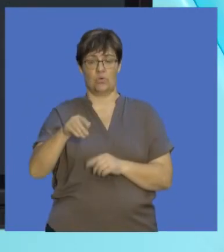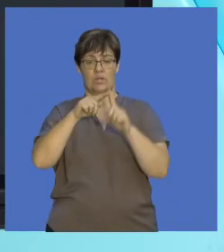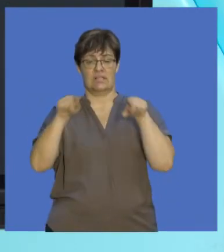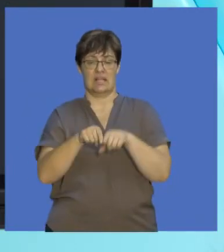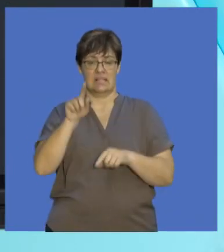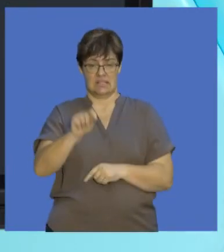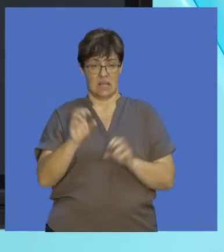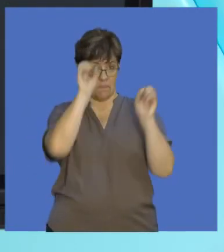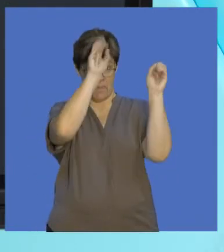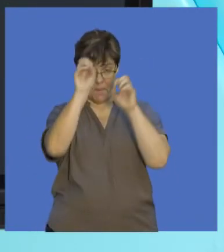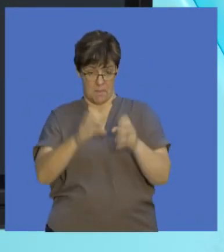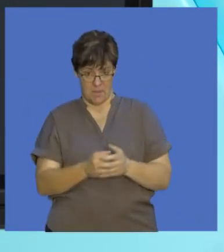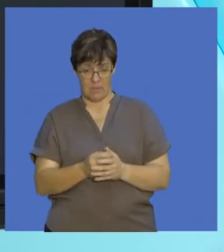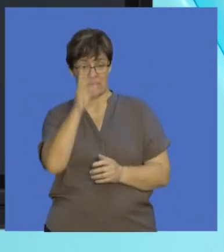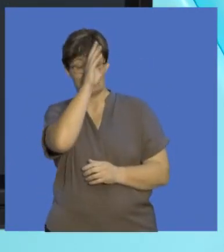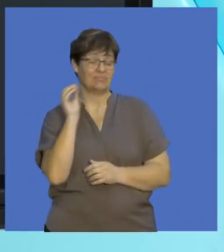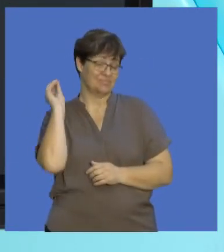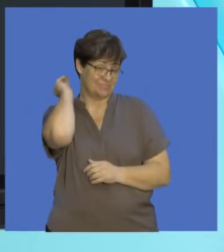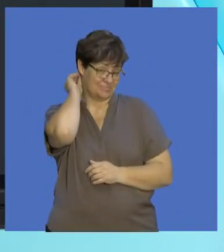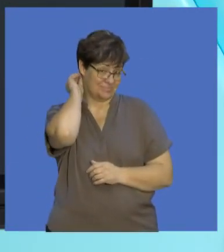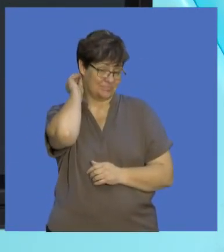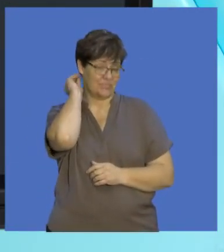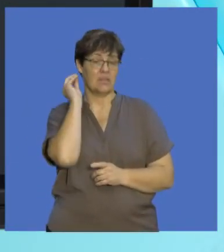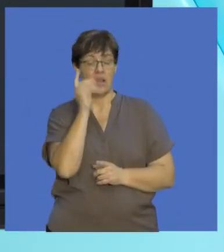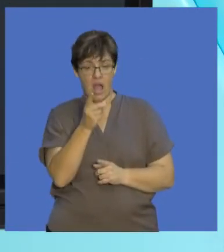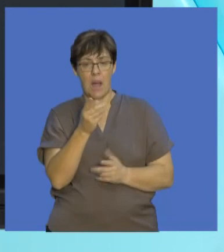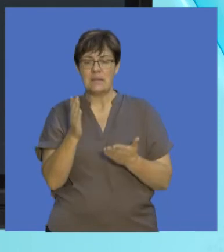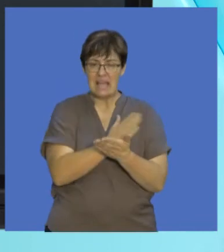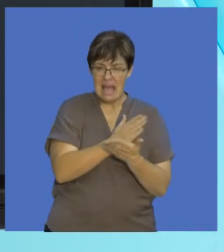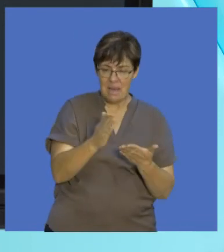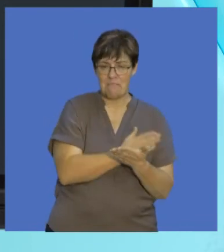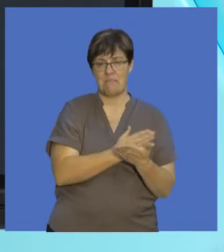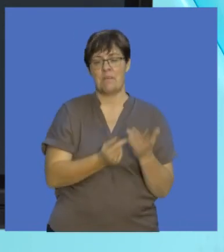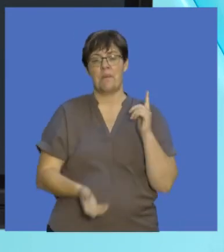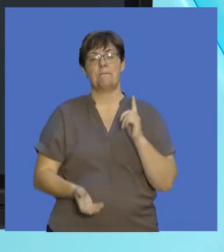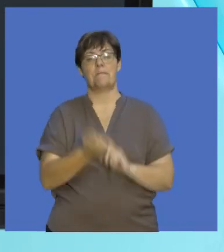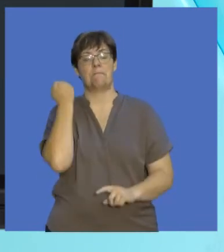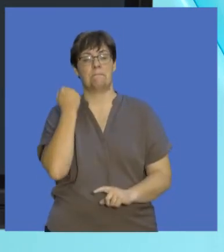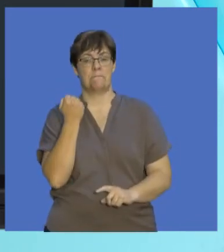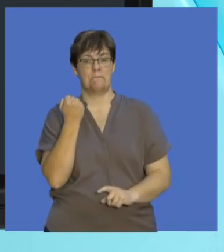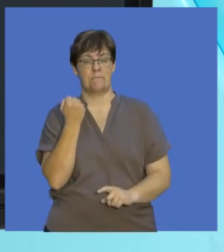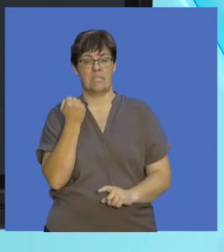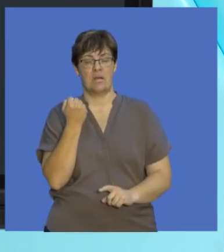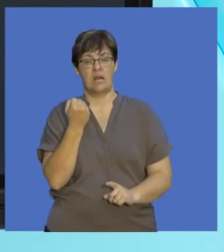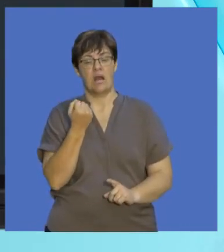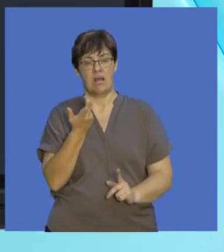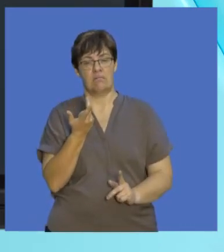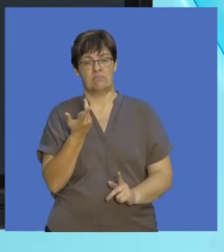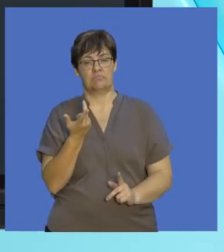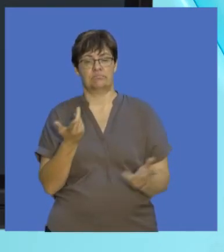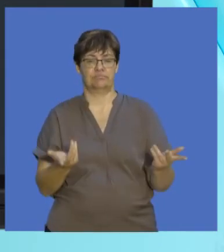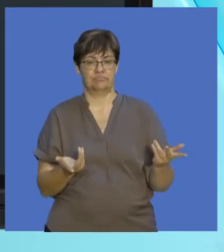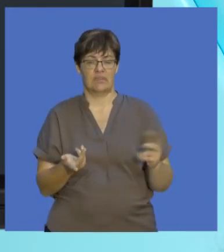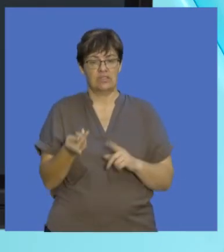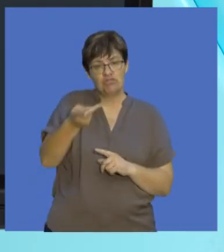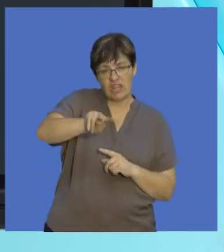to Q over delta T. Do the necessary substitution, but be mindful of the fact that there may be cases where you have to